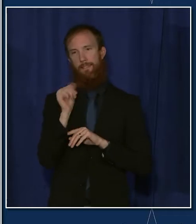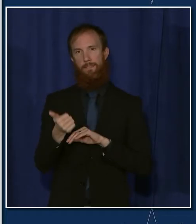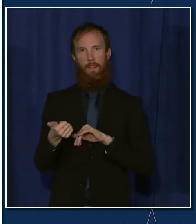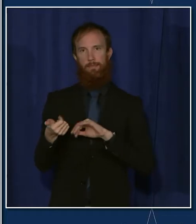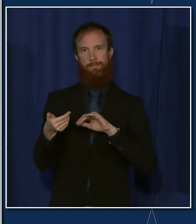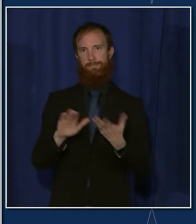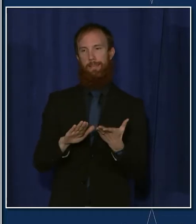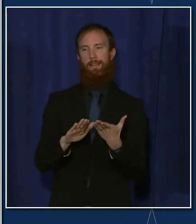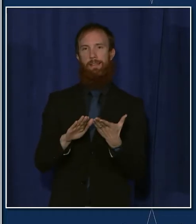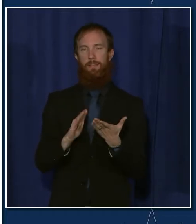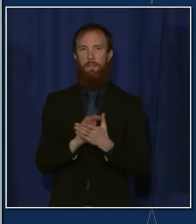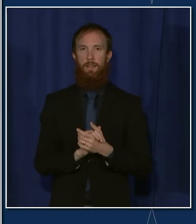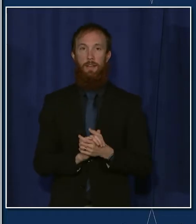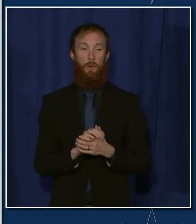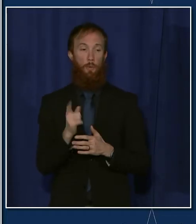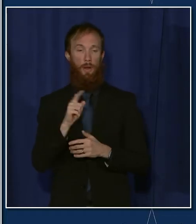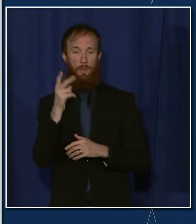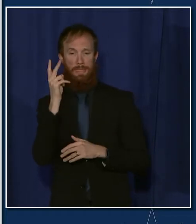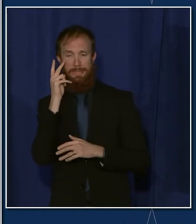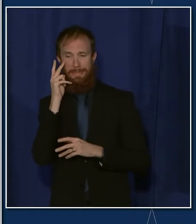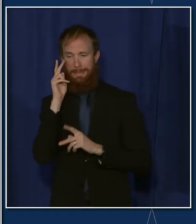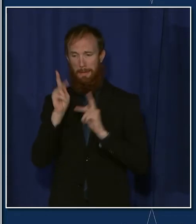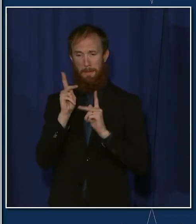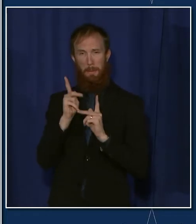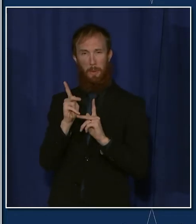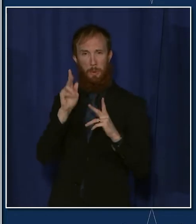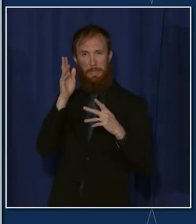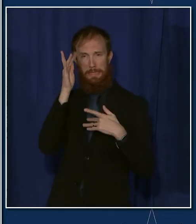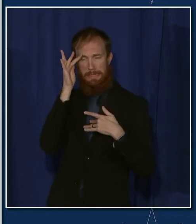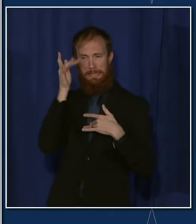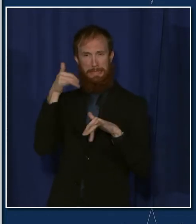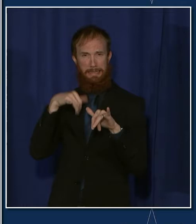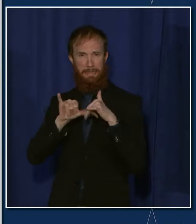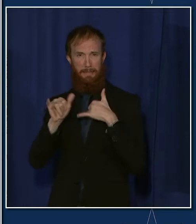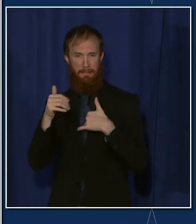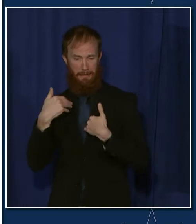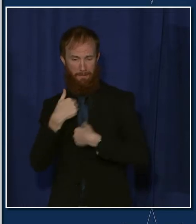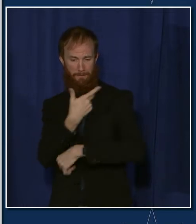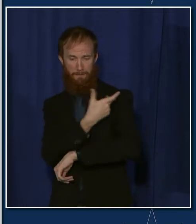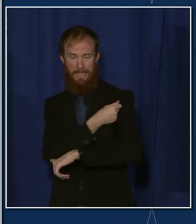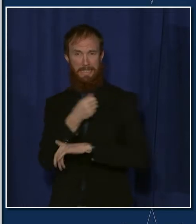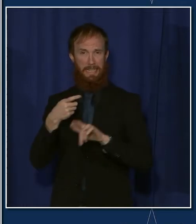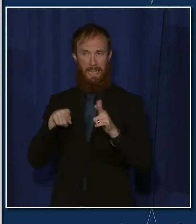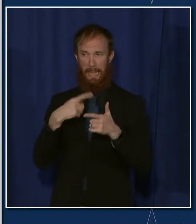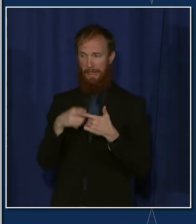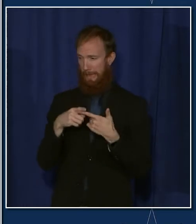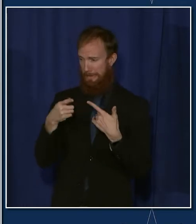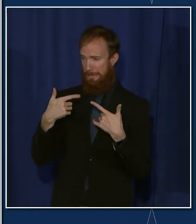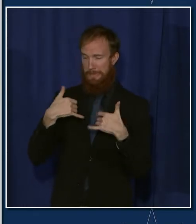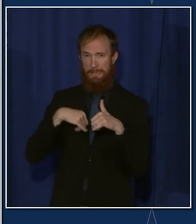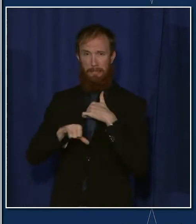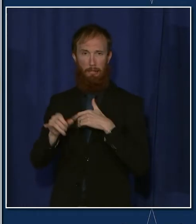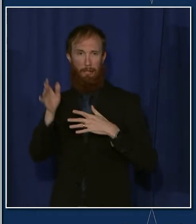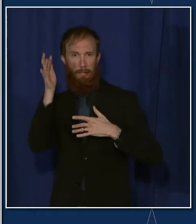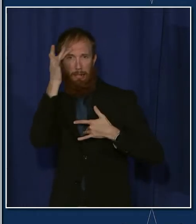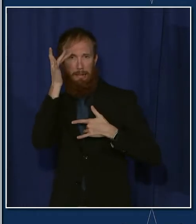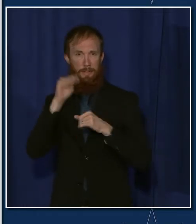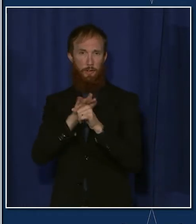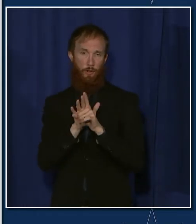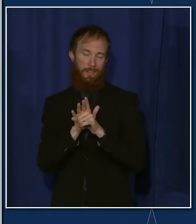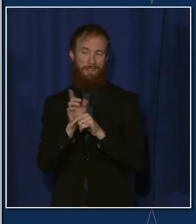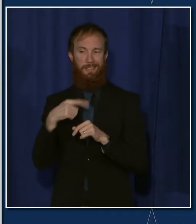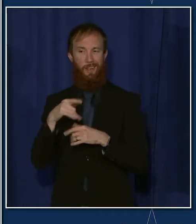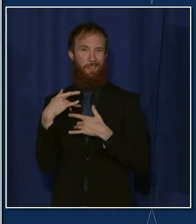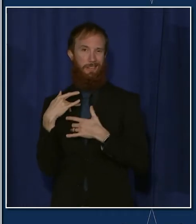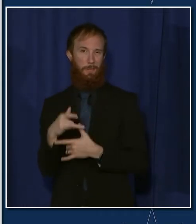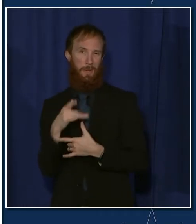being vaccinated. Where we do see breakthrough infections again, it tends to be for those hospitalized, the median age is 67, and for those who die,